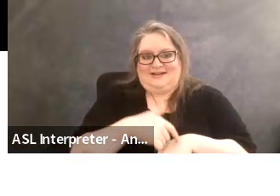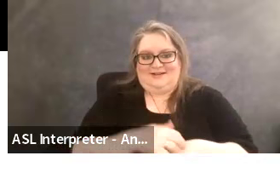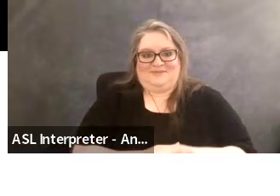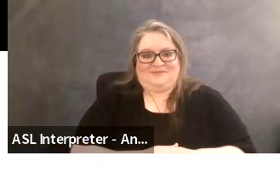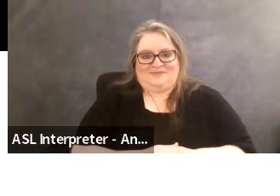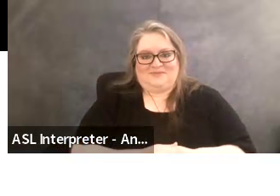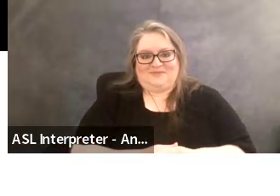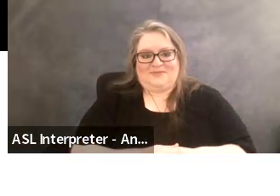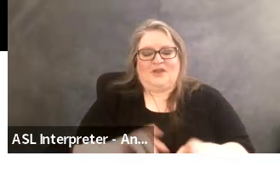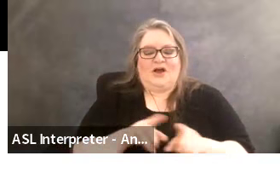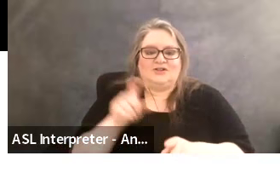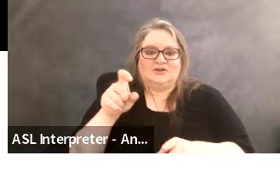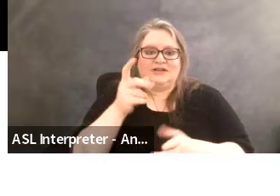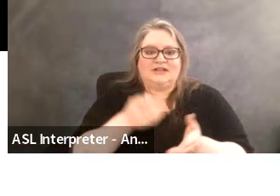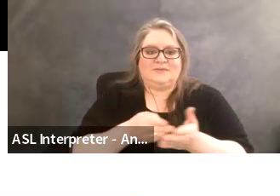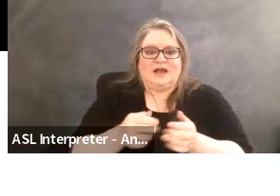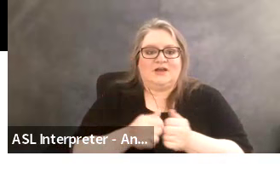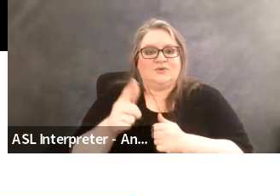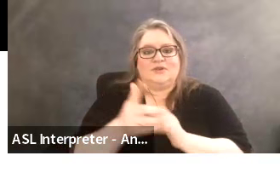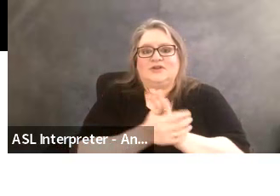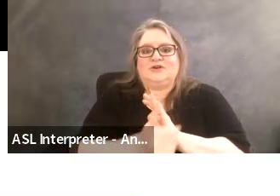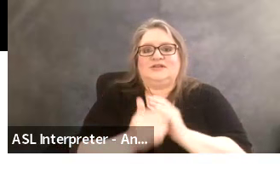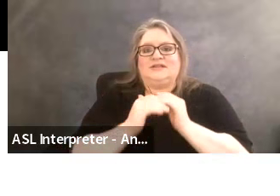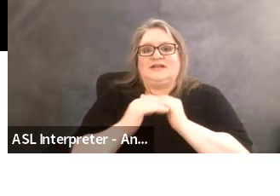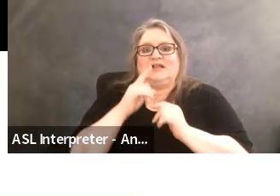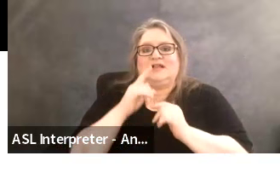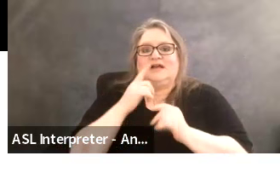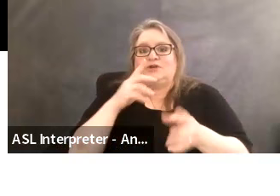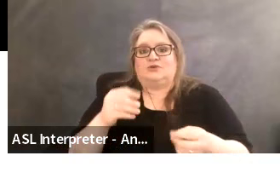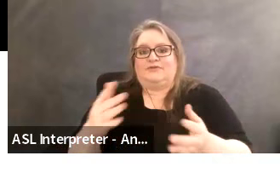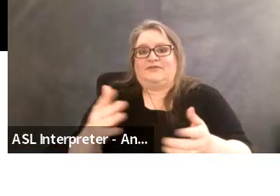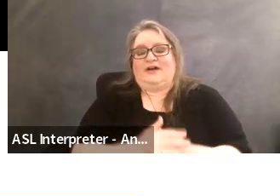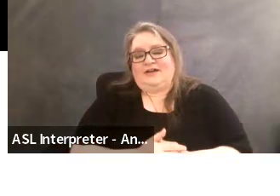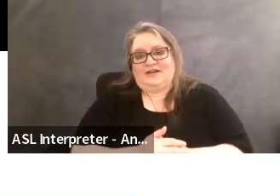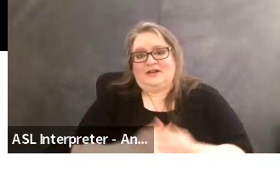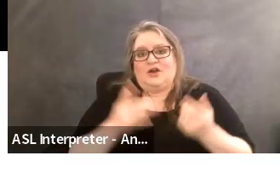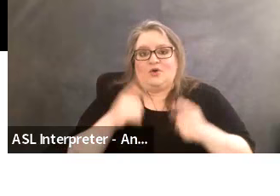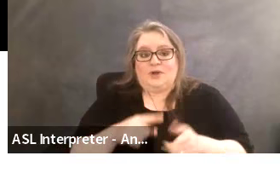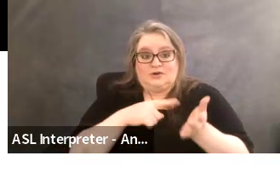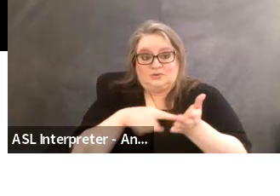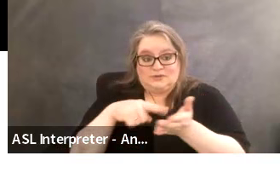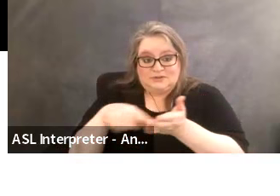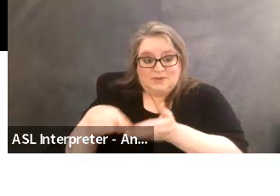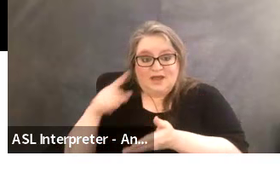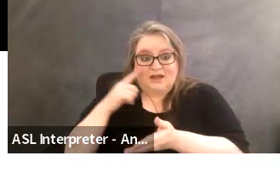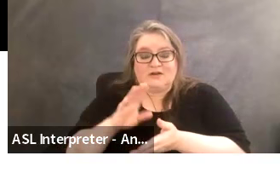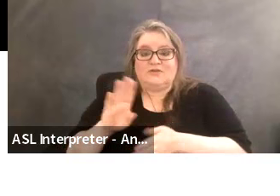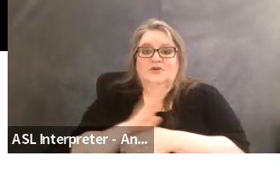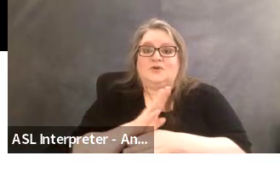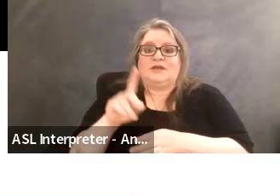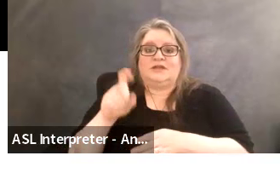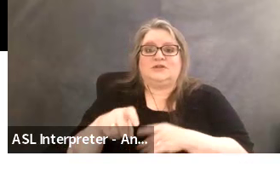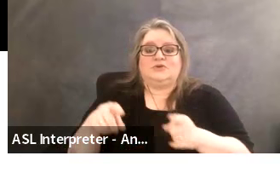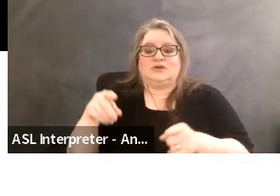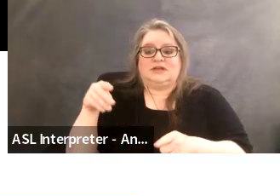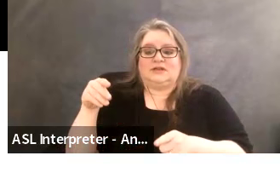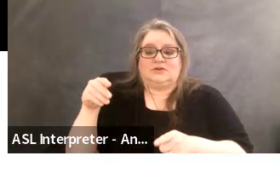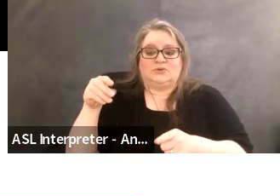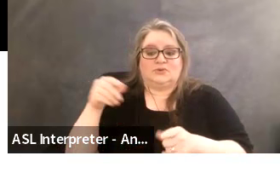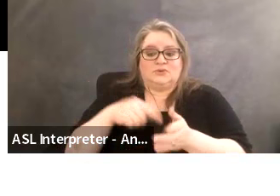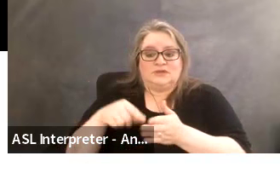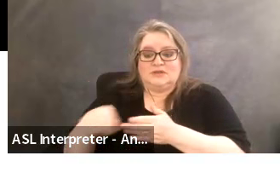you also need to be honest to your skill level and what you're actually providing. When you're spending for your business, you need to spend